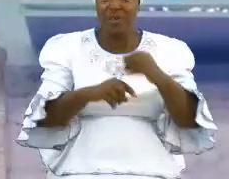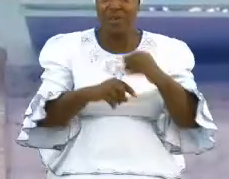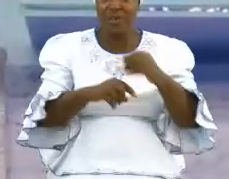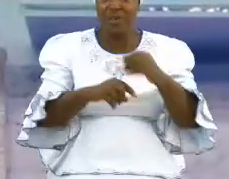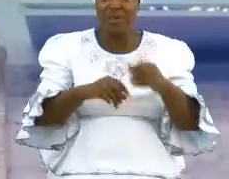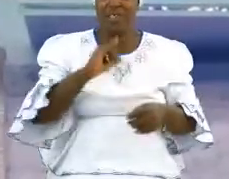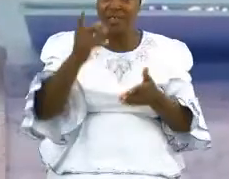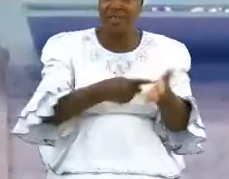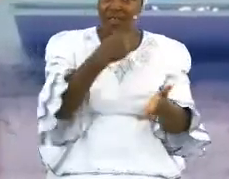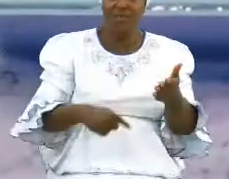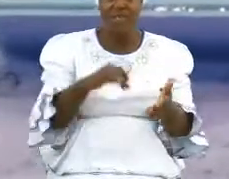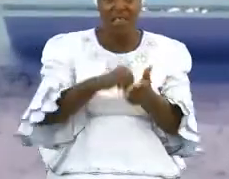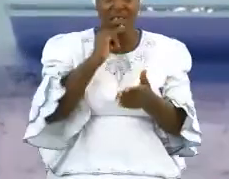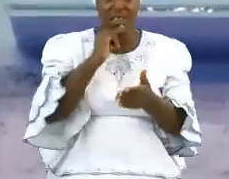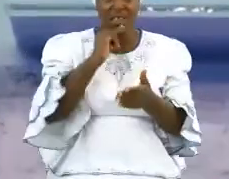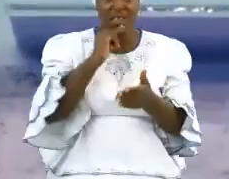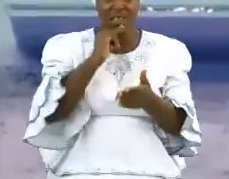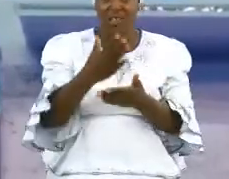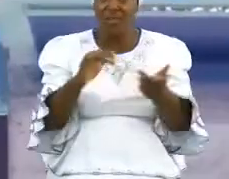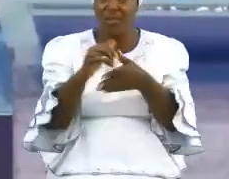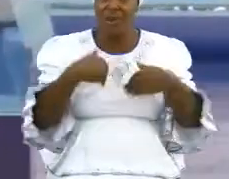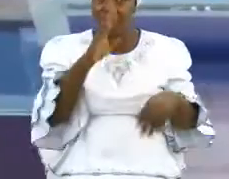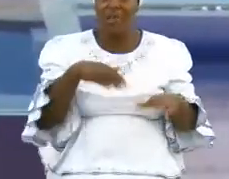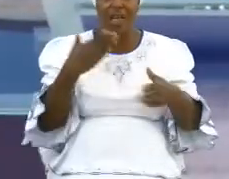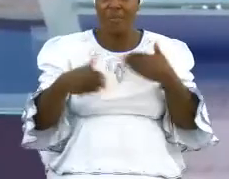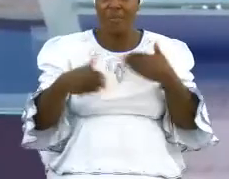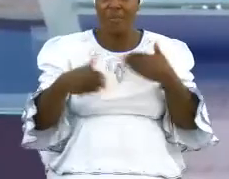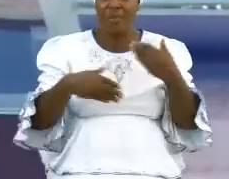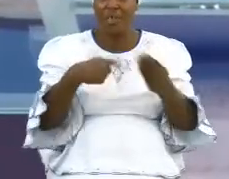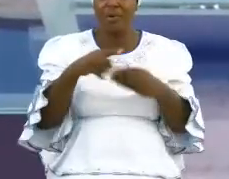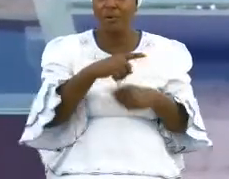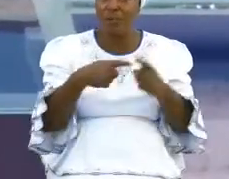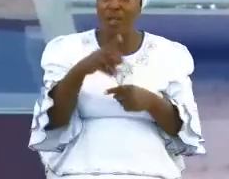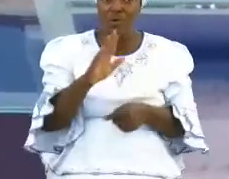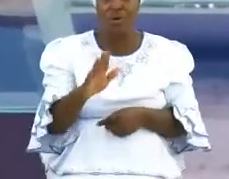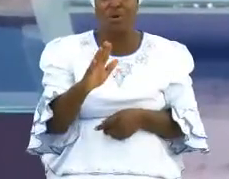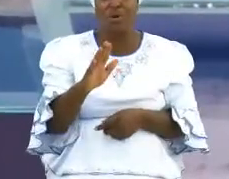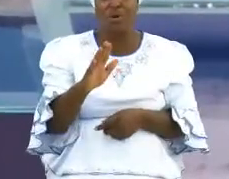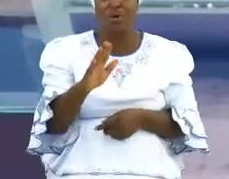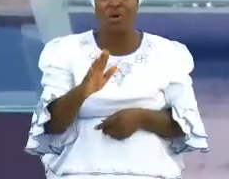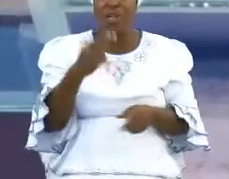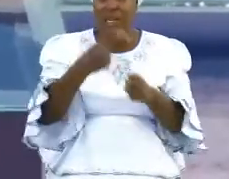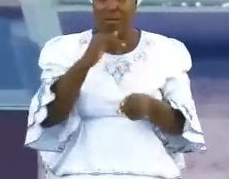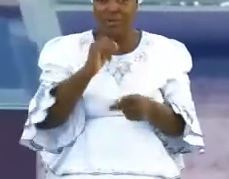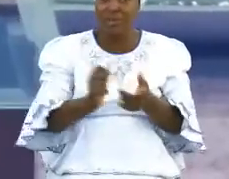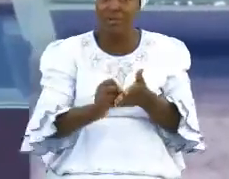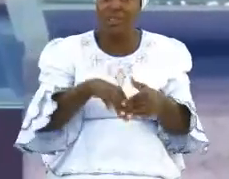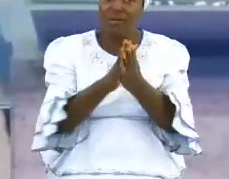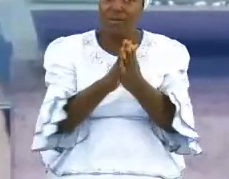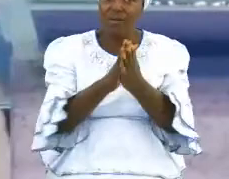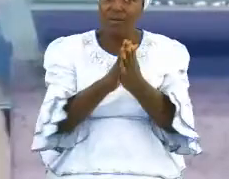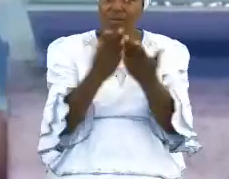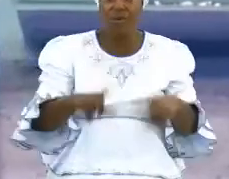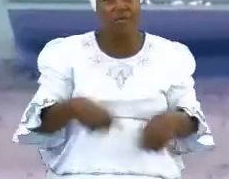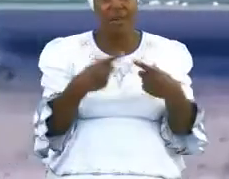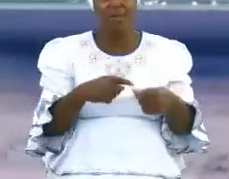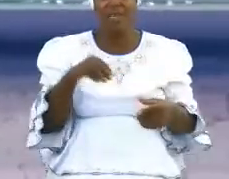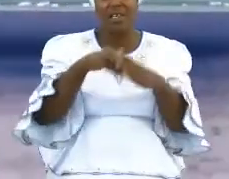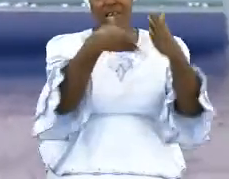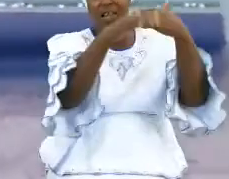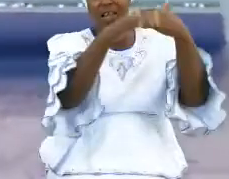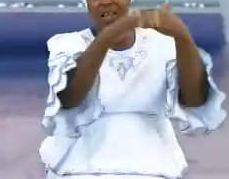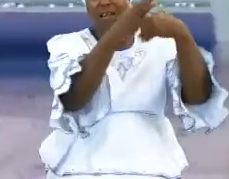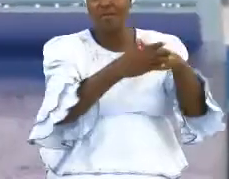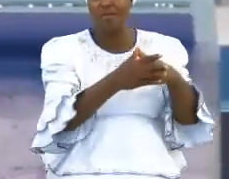canceled. It's something to be happy about when your name is written in the book of life in heaven. Be of